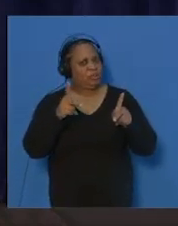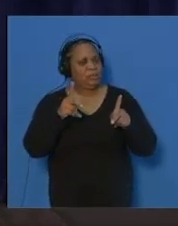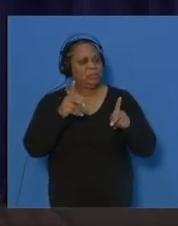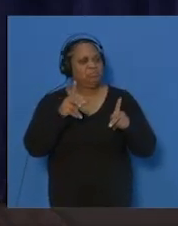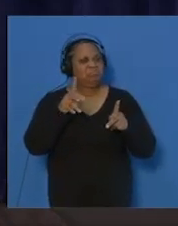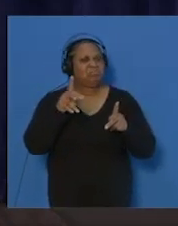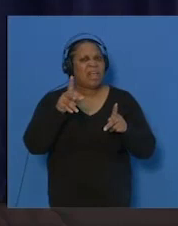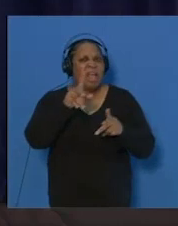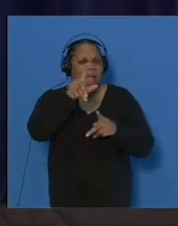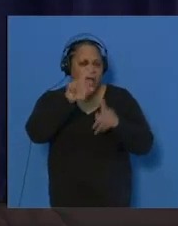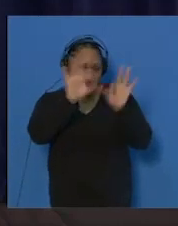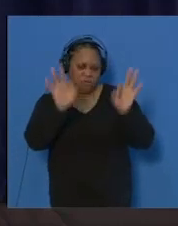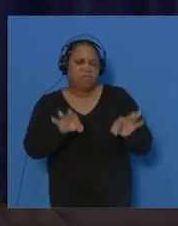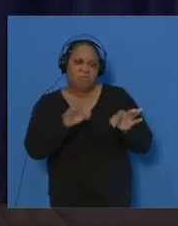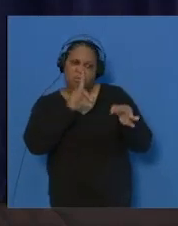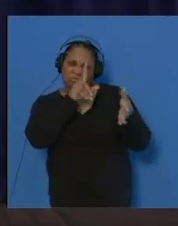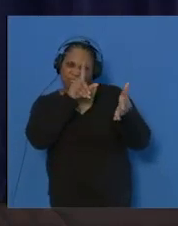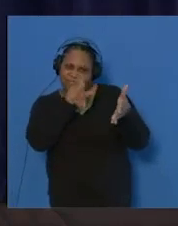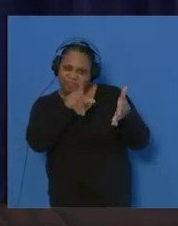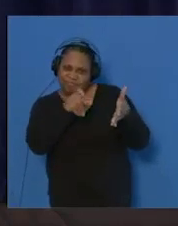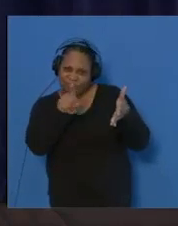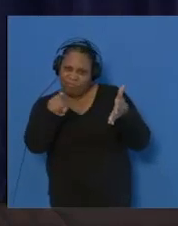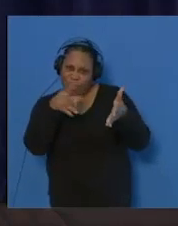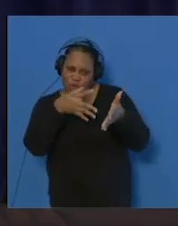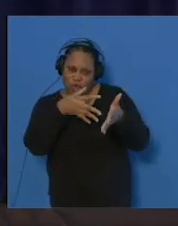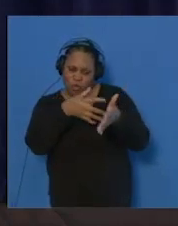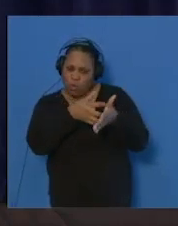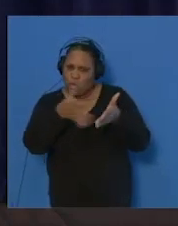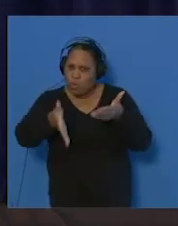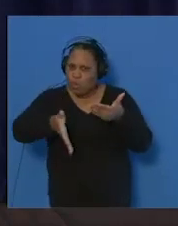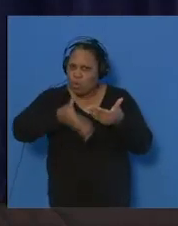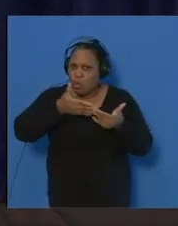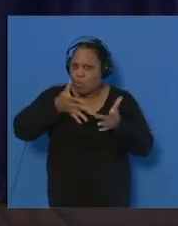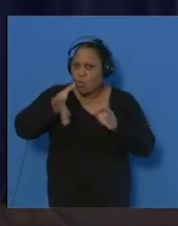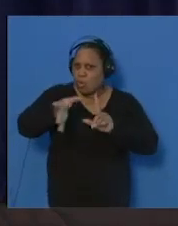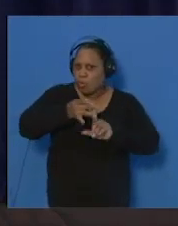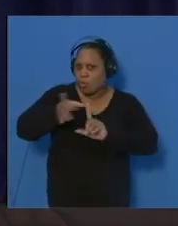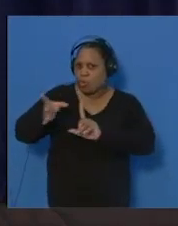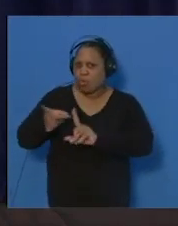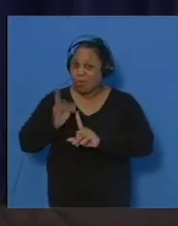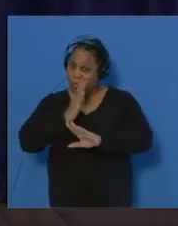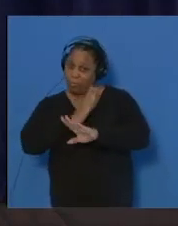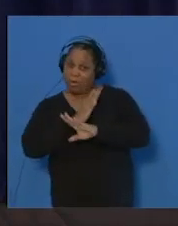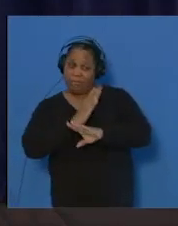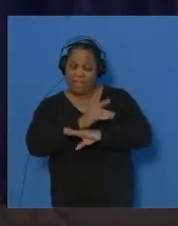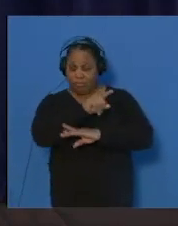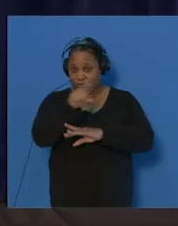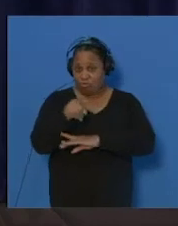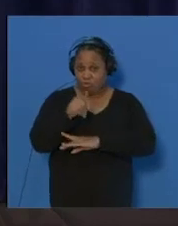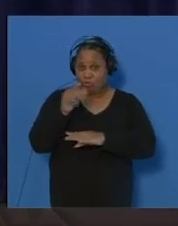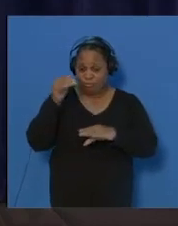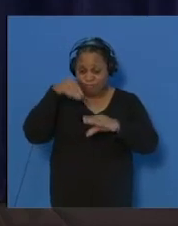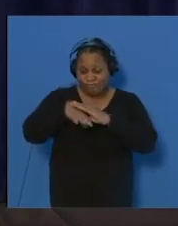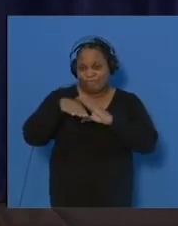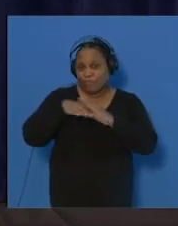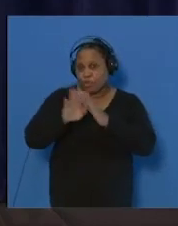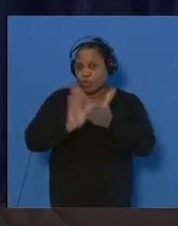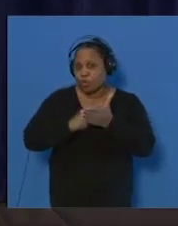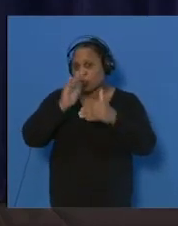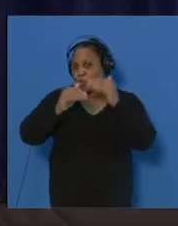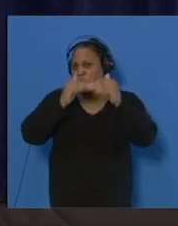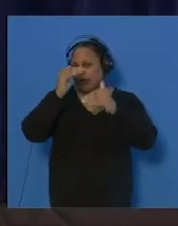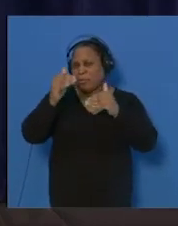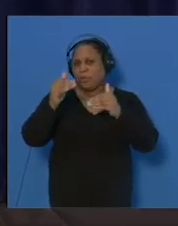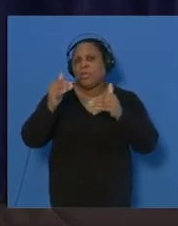vulnerable persons and how that may prevent them from physically being in a school building during COVID-19 pandemic. So I'm wondering, how